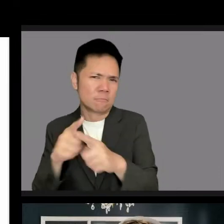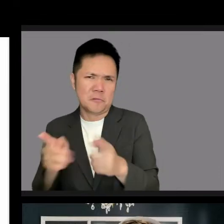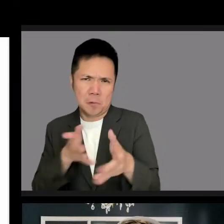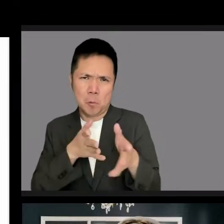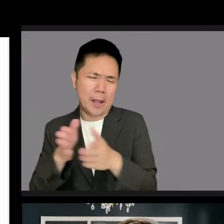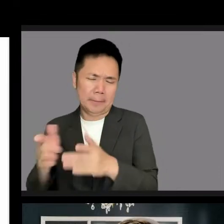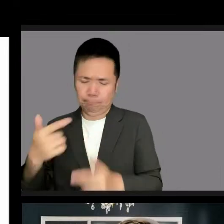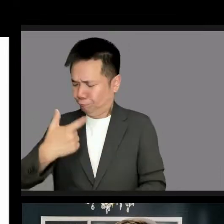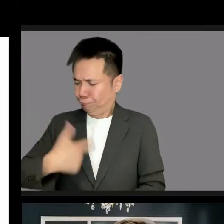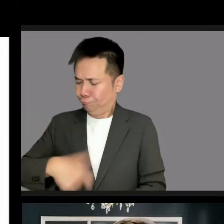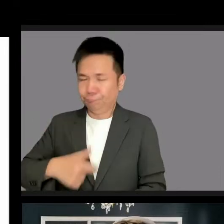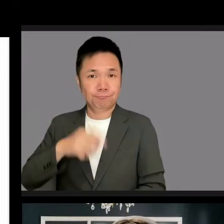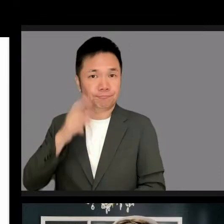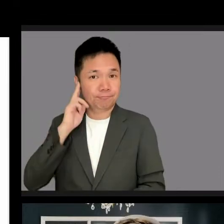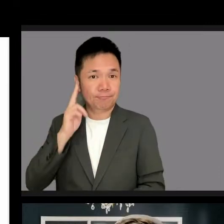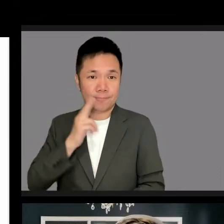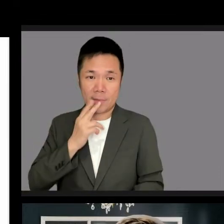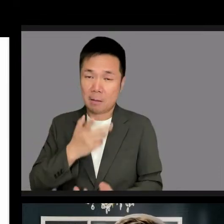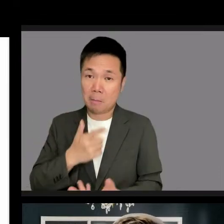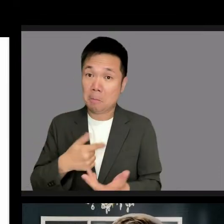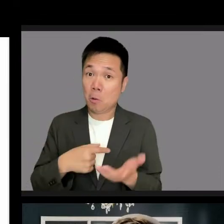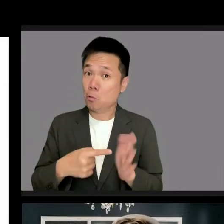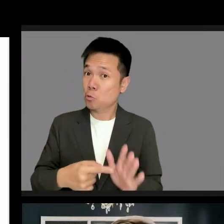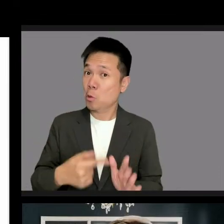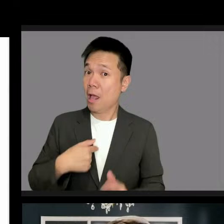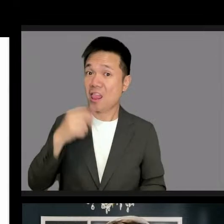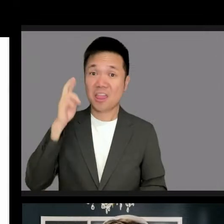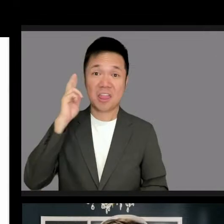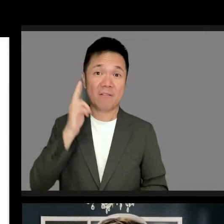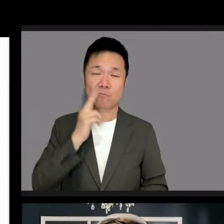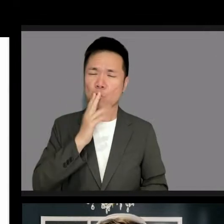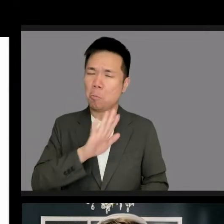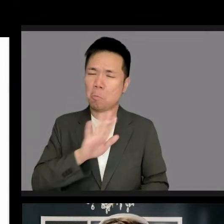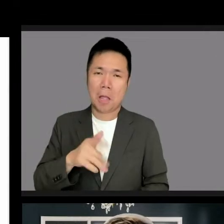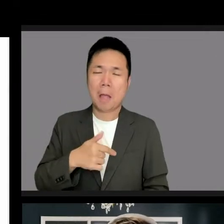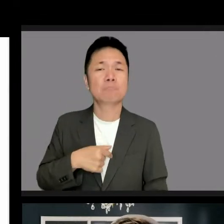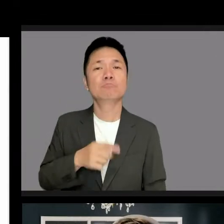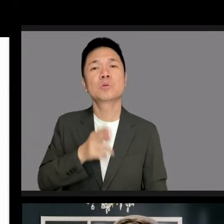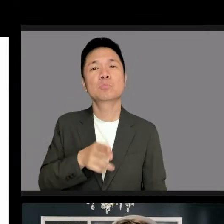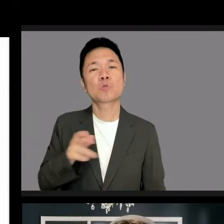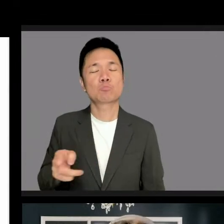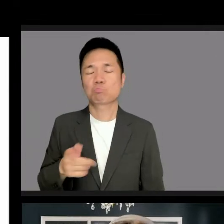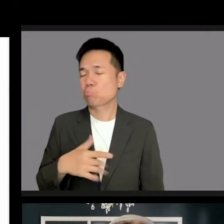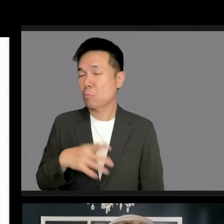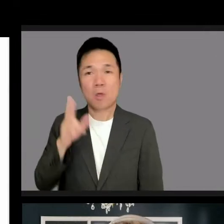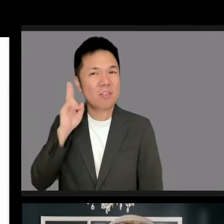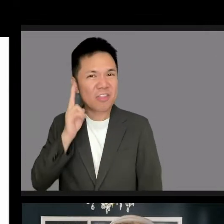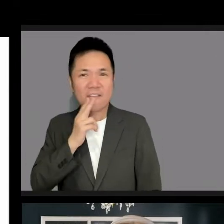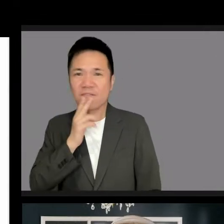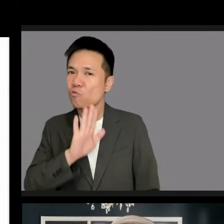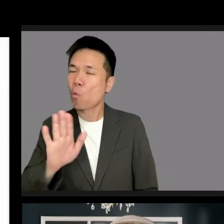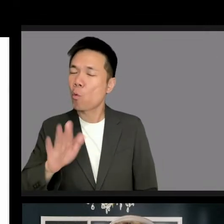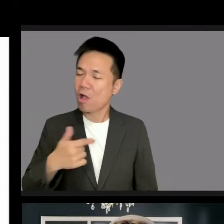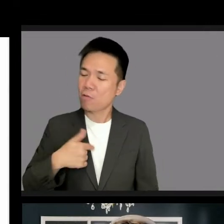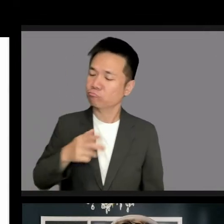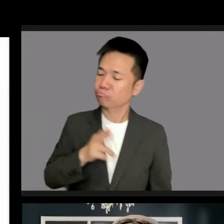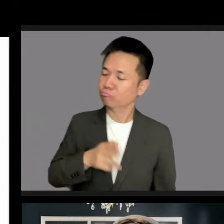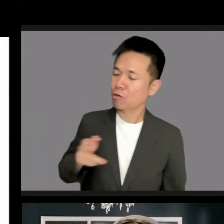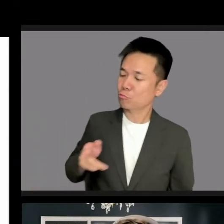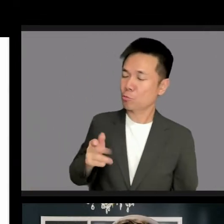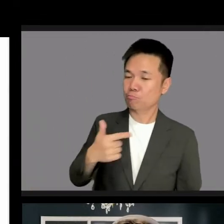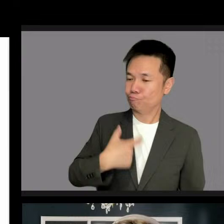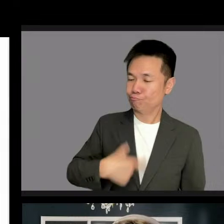for example, someone might not want to share that they're deaf. They might just want to say, oh, I'm hard of hearing. So there are